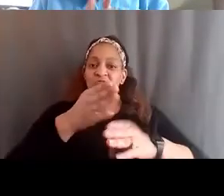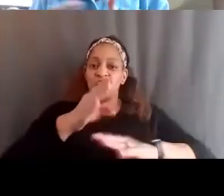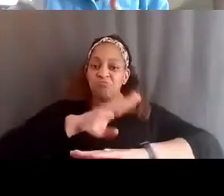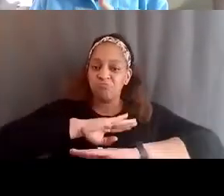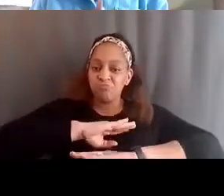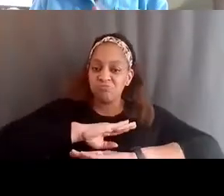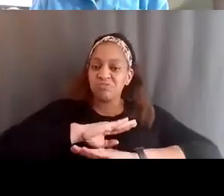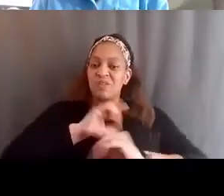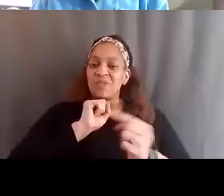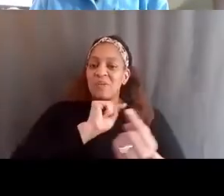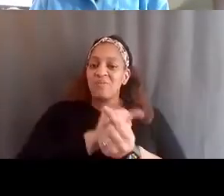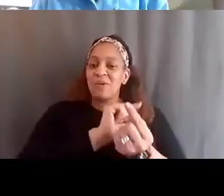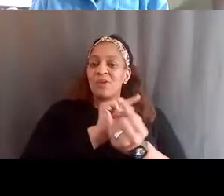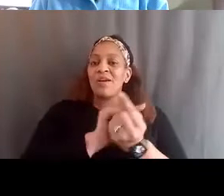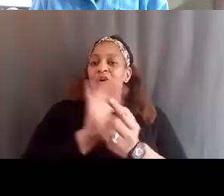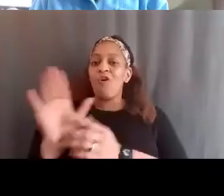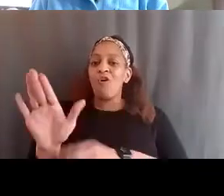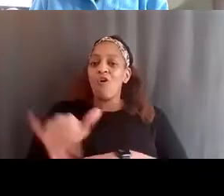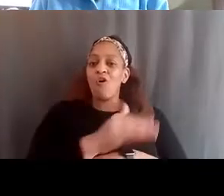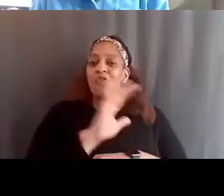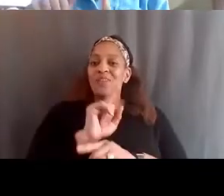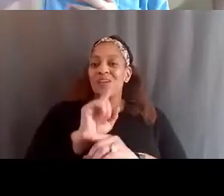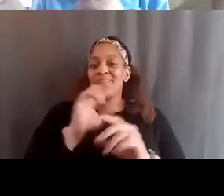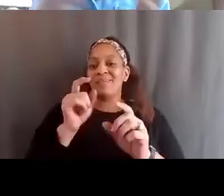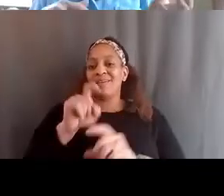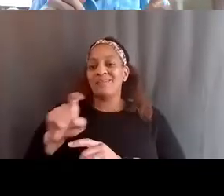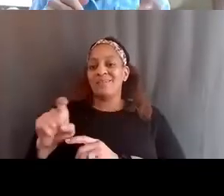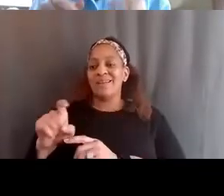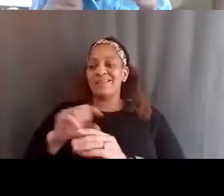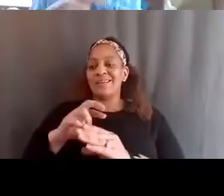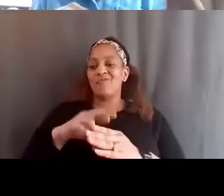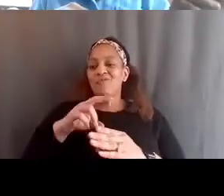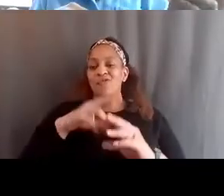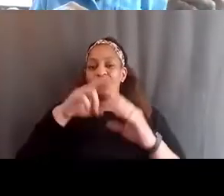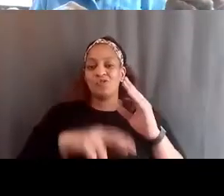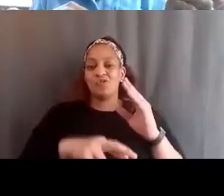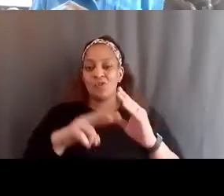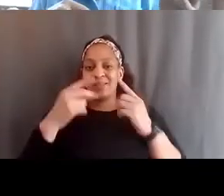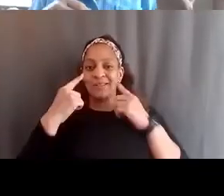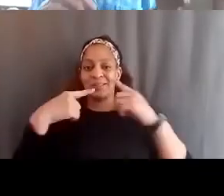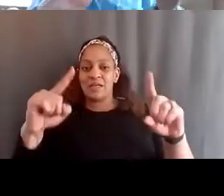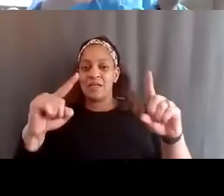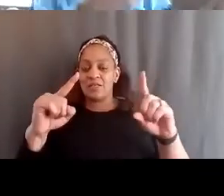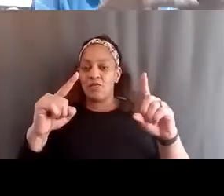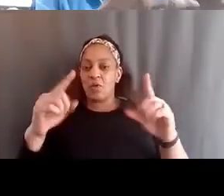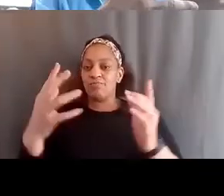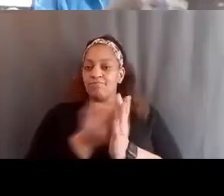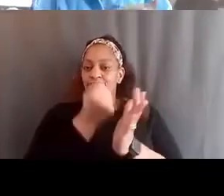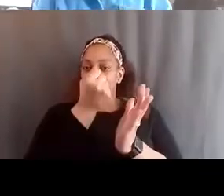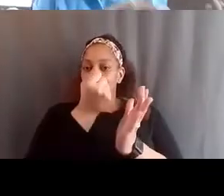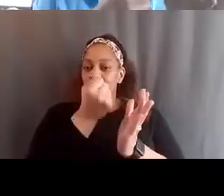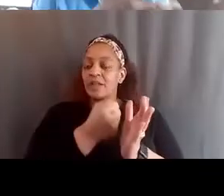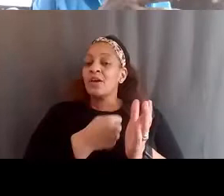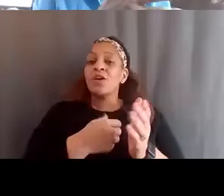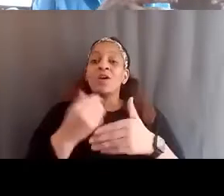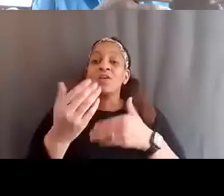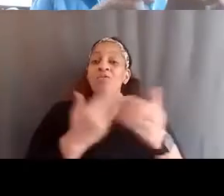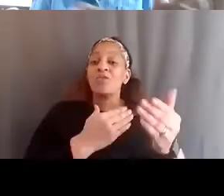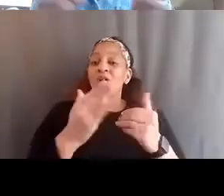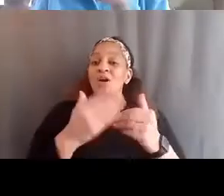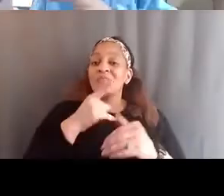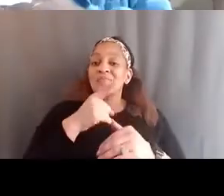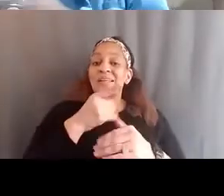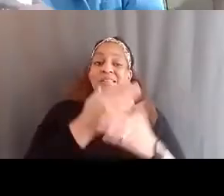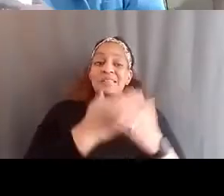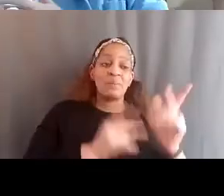their needs and helping them achieve their outcomes. Regardless of whether some people, they might spend more than that monthly